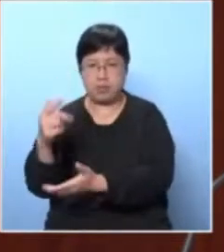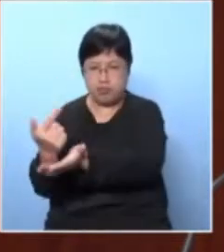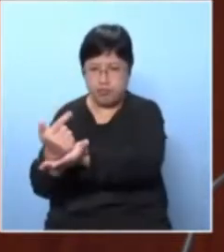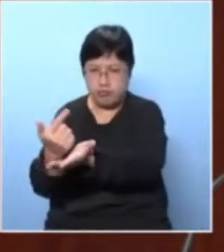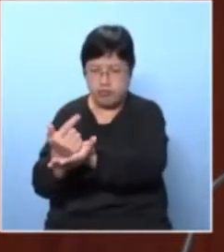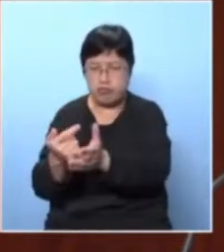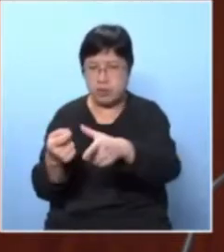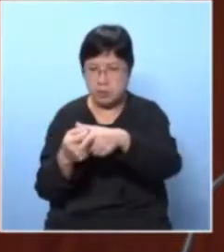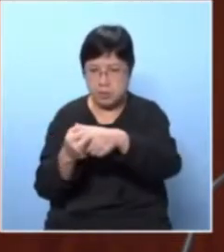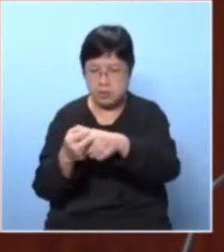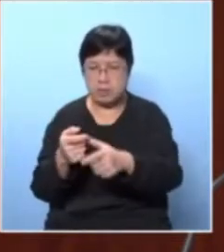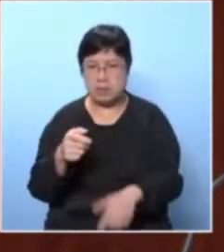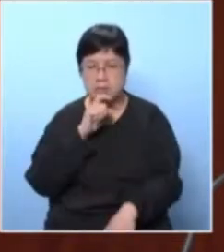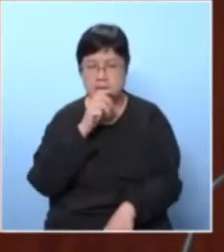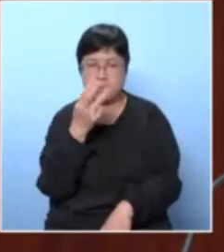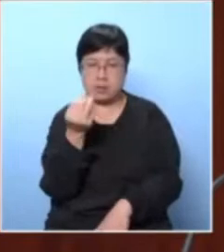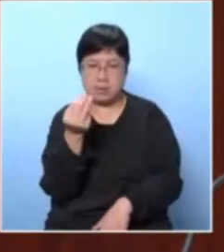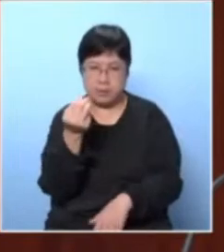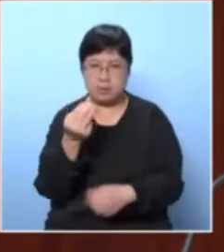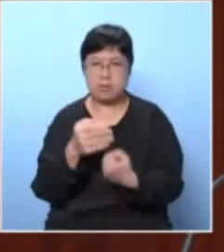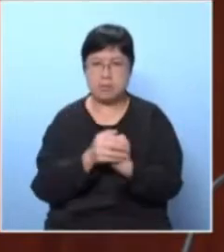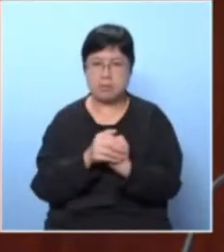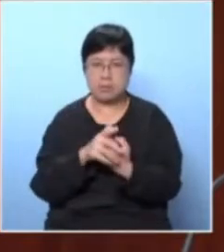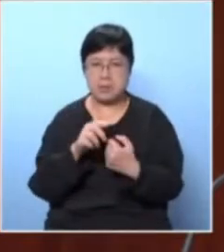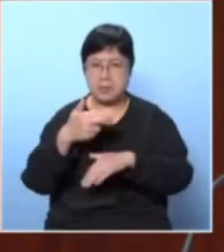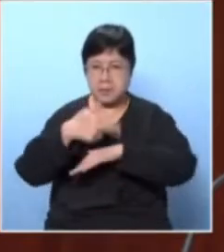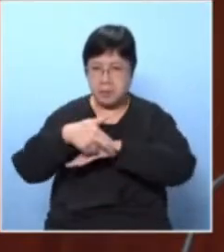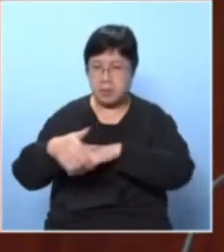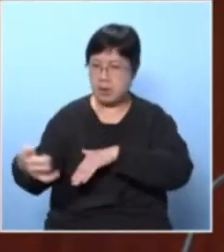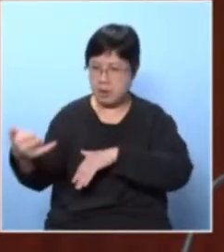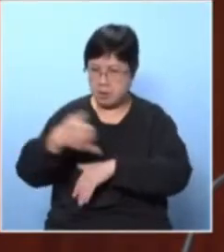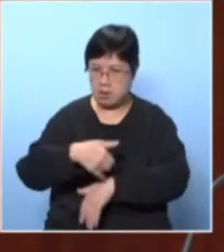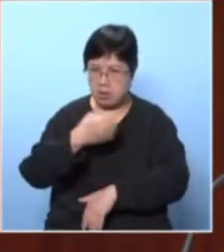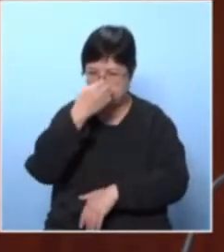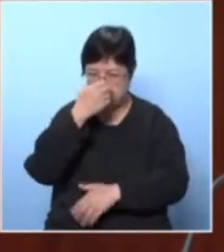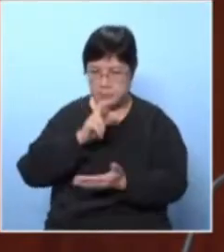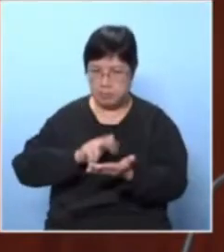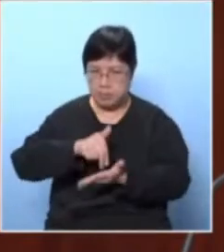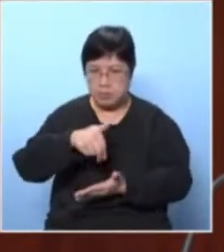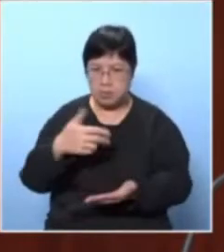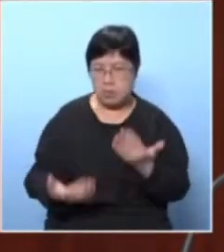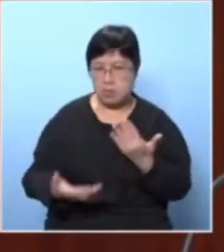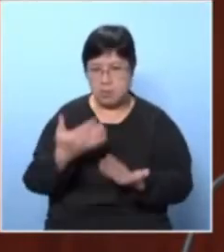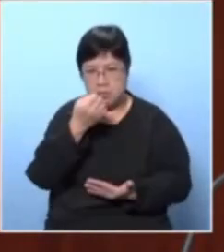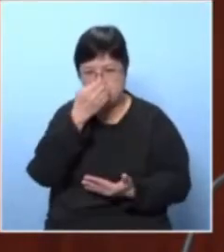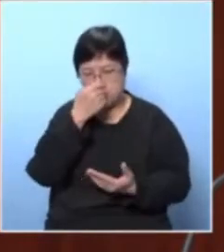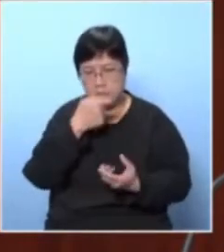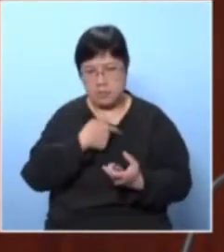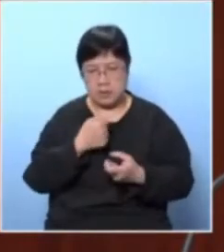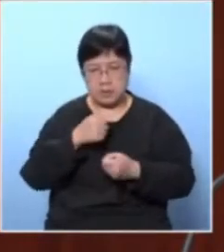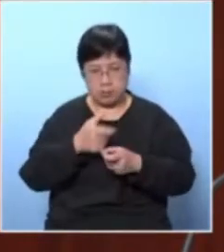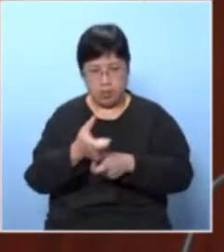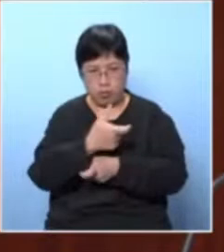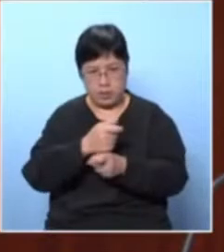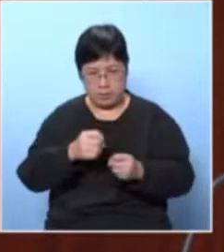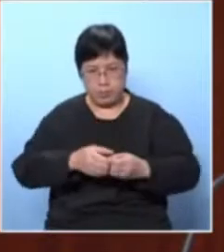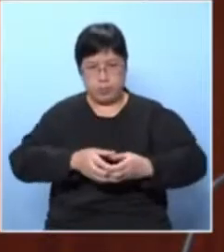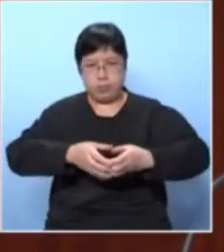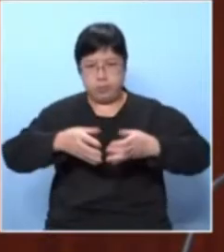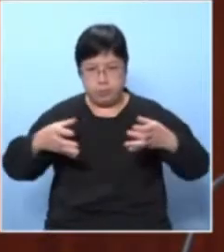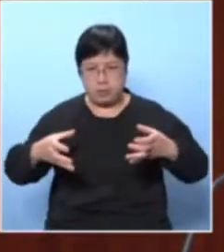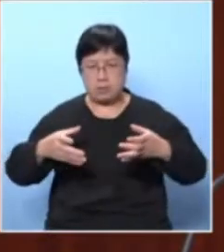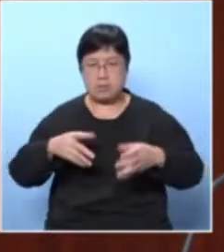Strategic Enterprises, OASIS, has reached out to over 200 strategic enterprises, of which 30 are planning